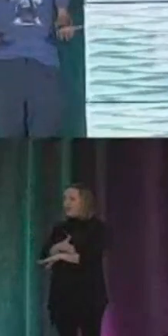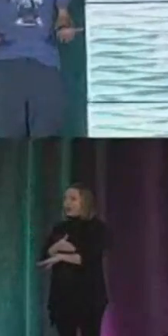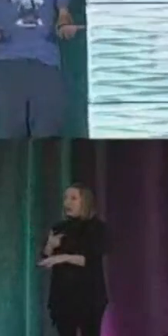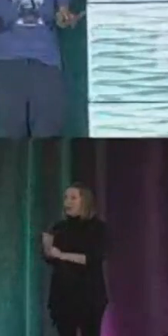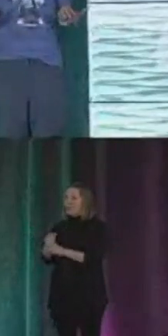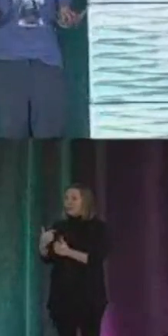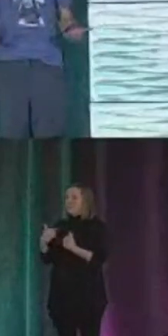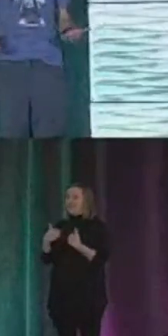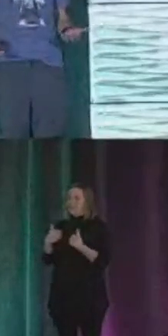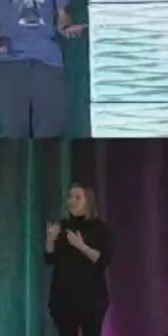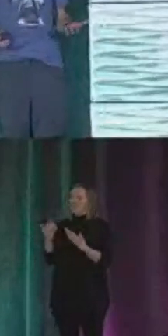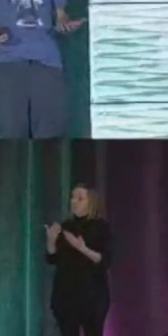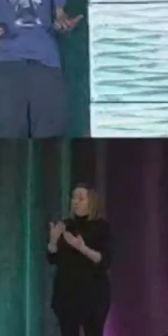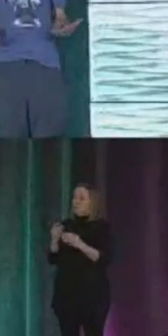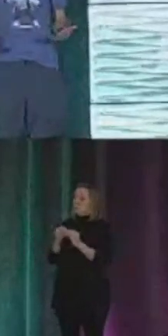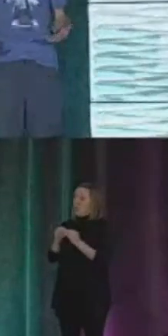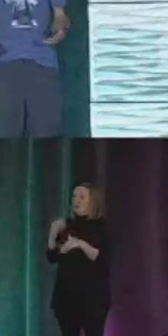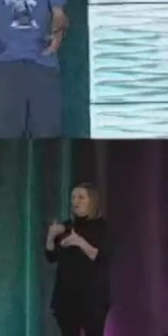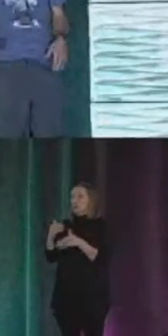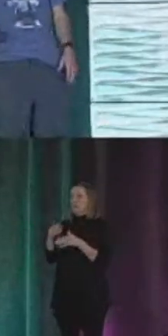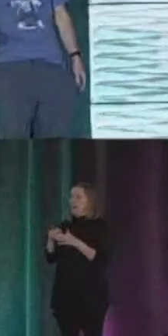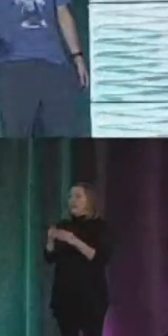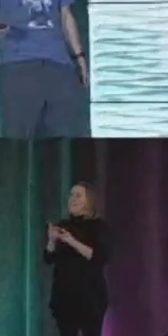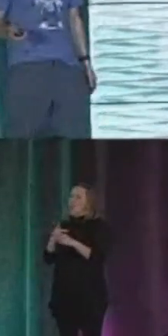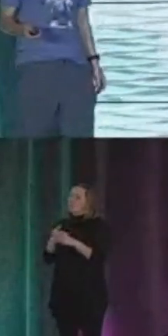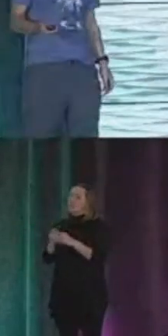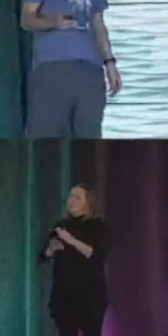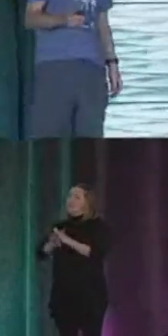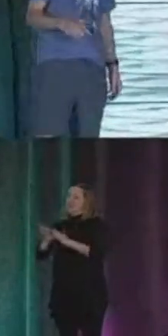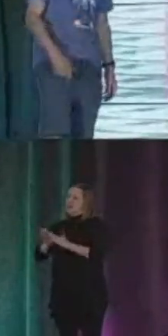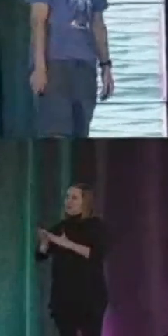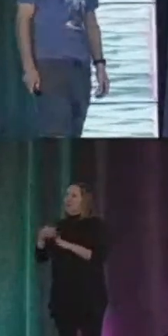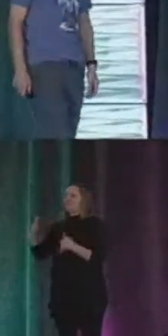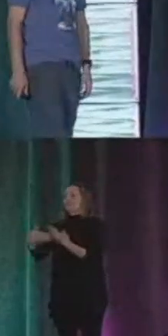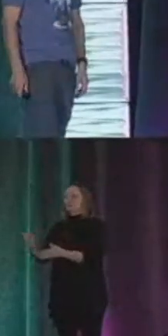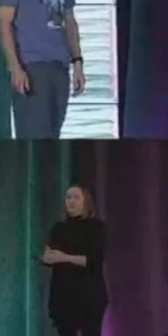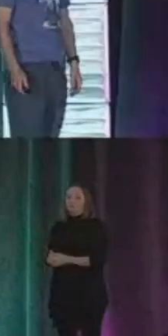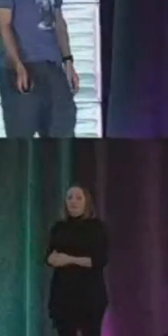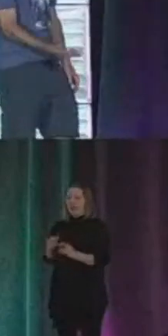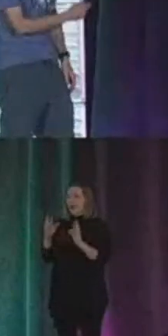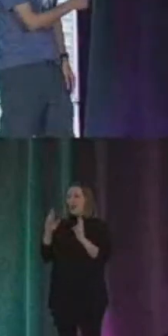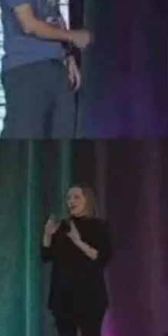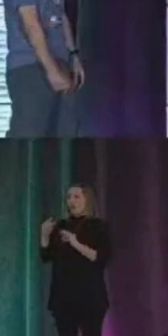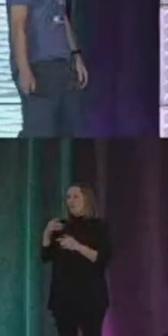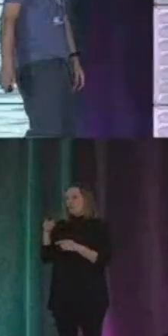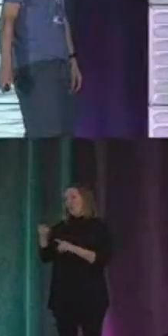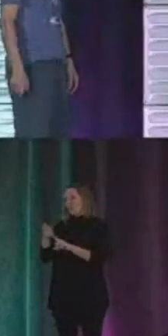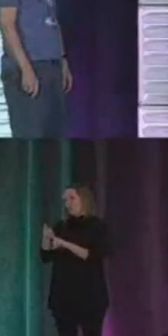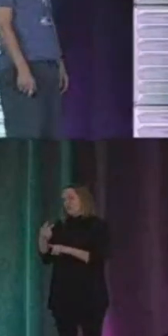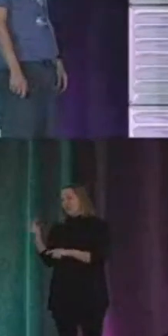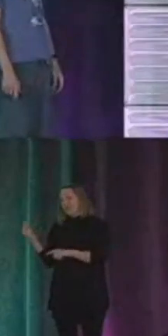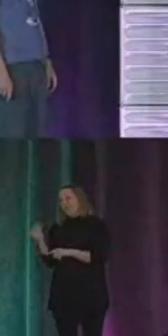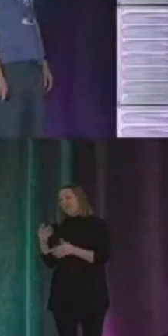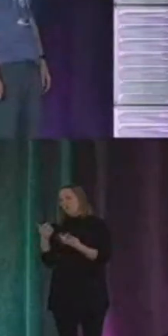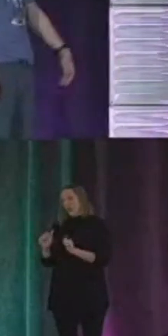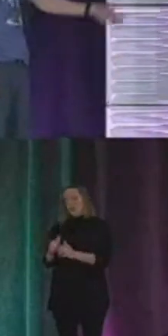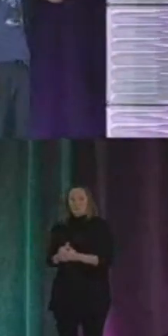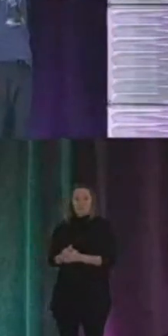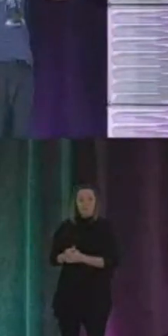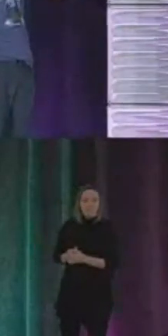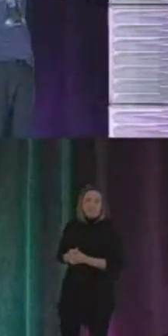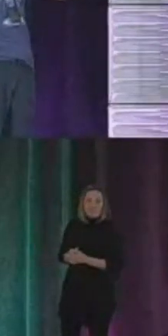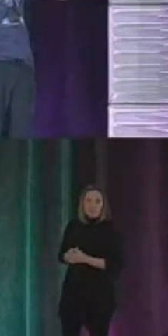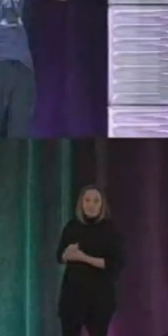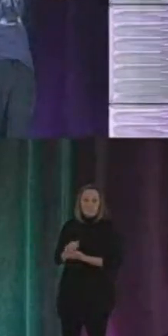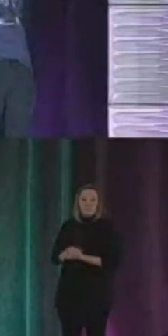me just a much more productive developer. So I hope that you give this a look. With this,